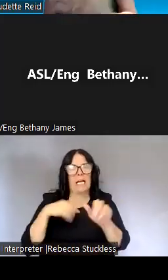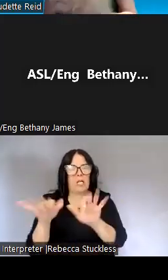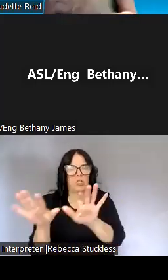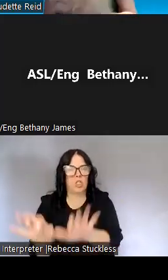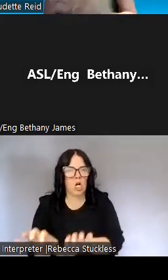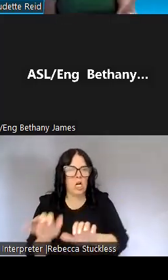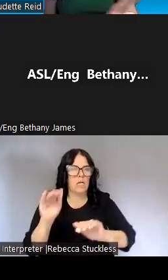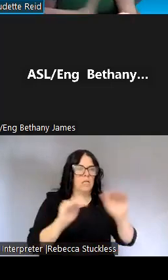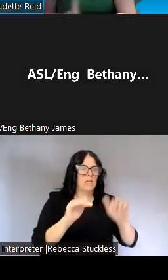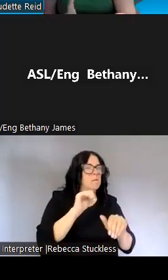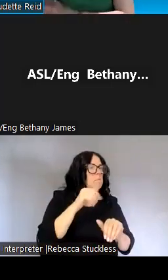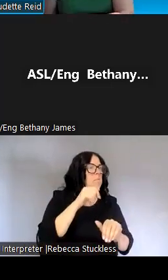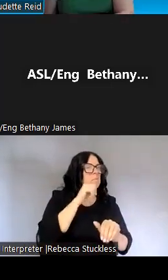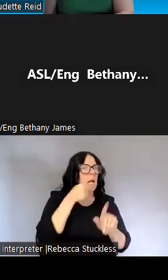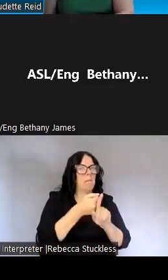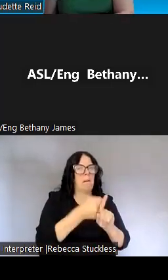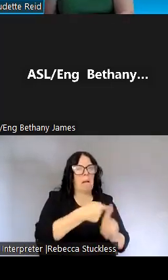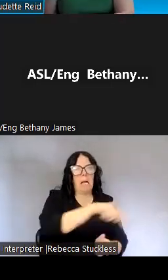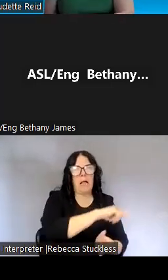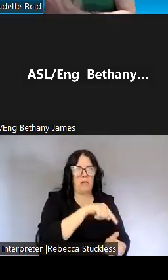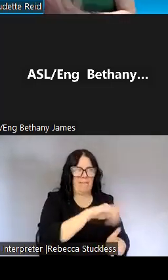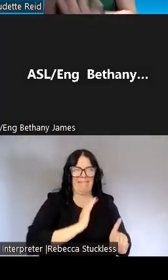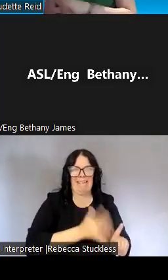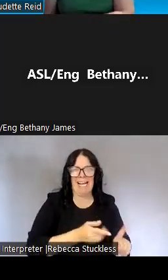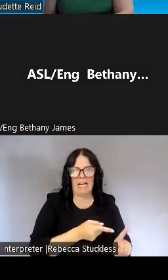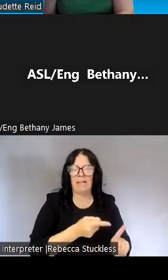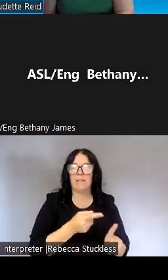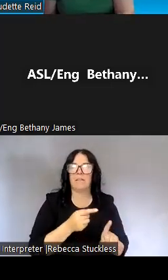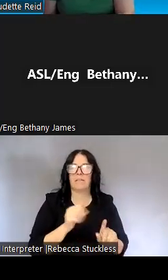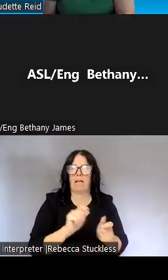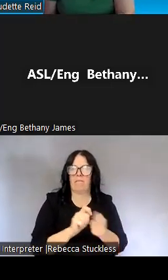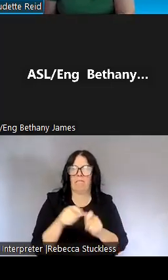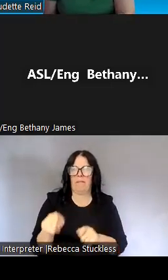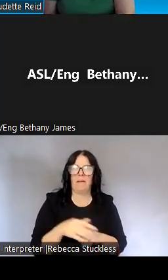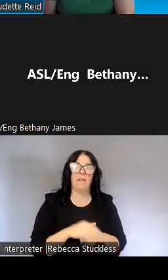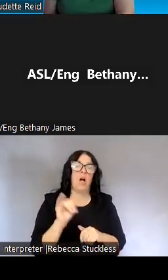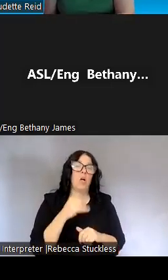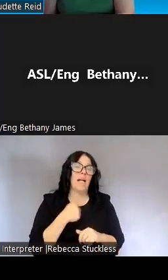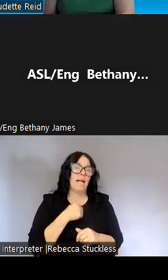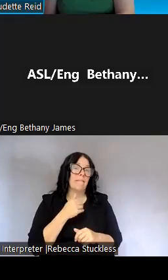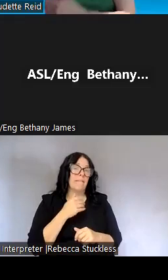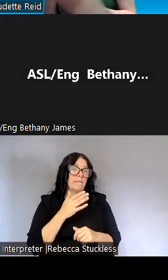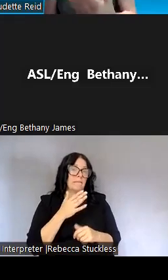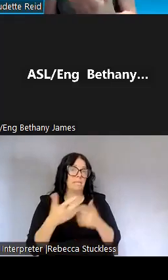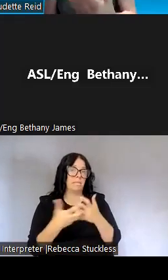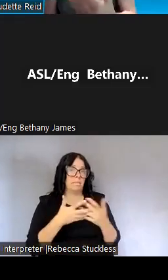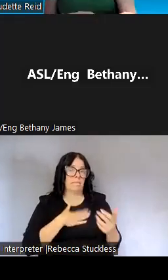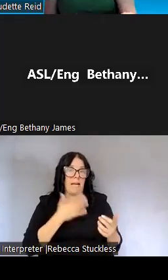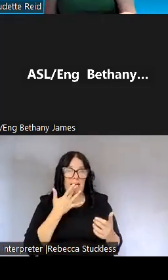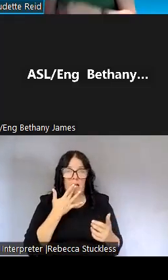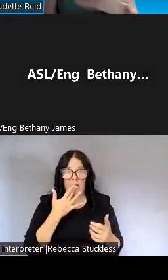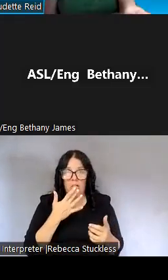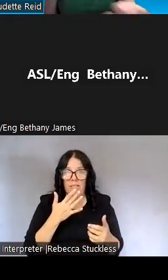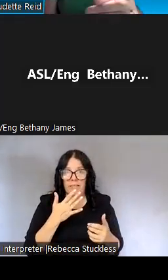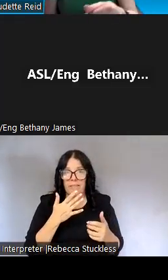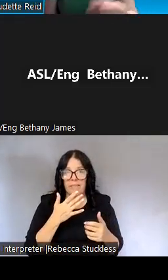and not change all of your other apps as well. There's also custom color settings where you can use filters, or